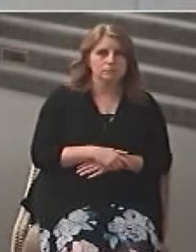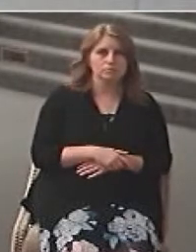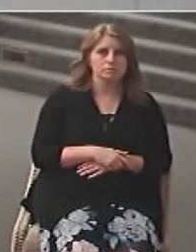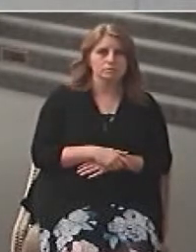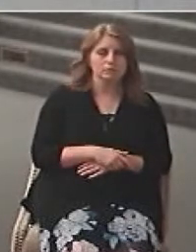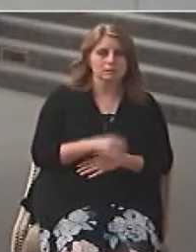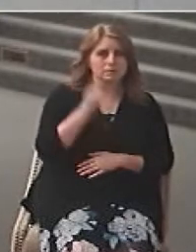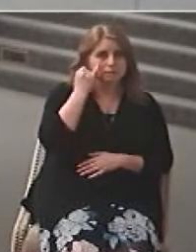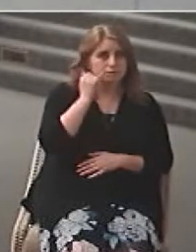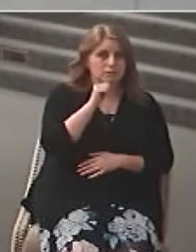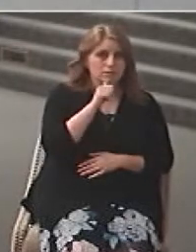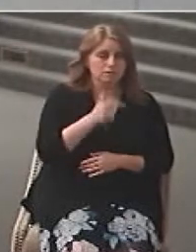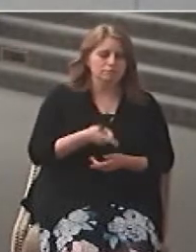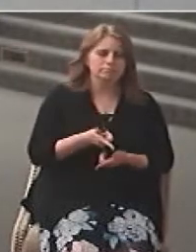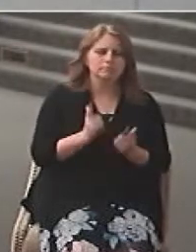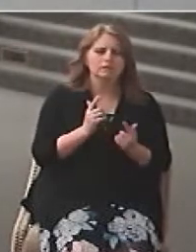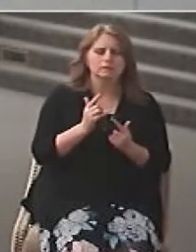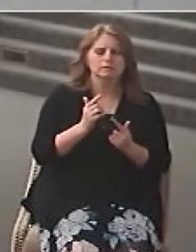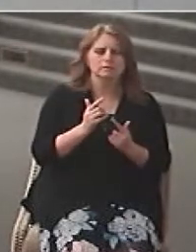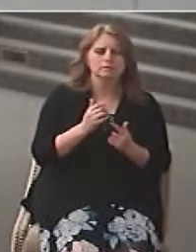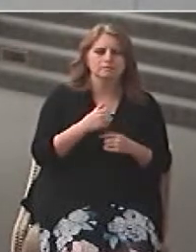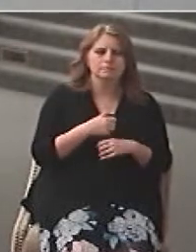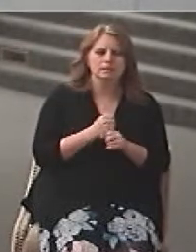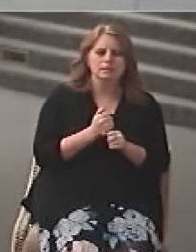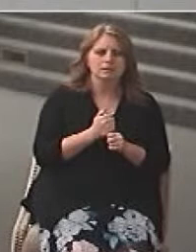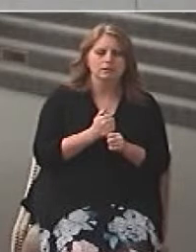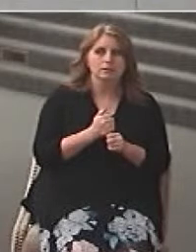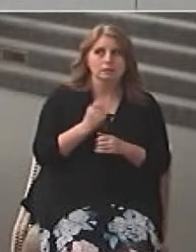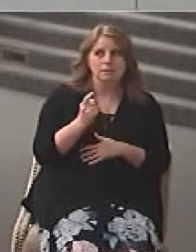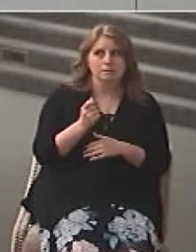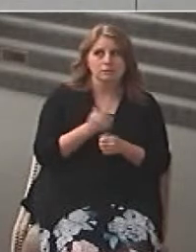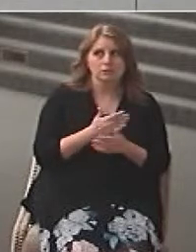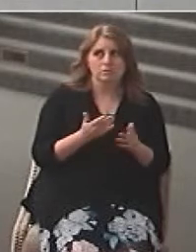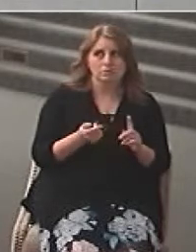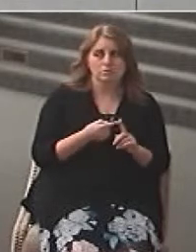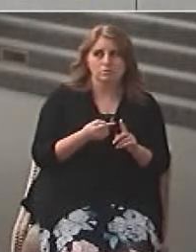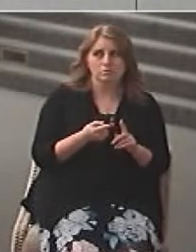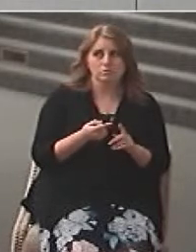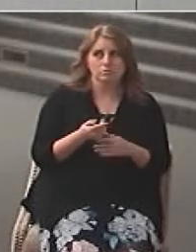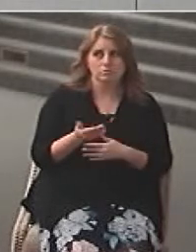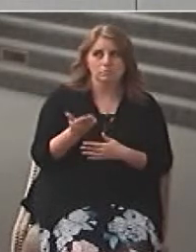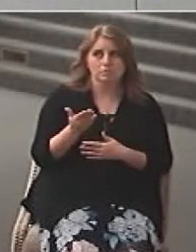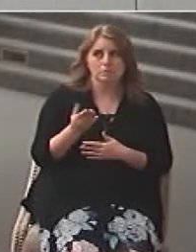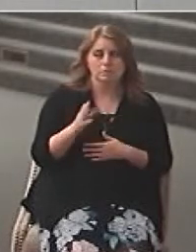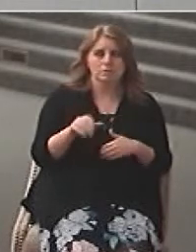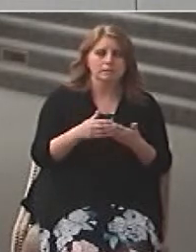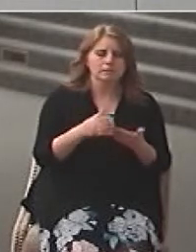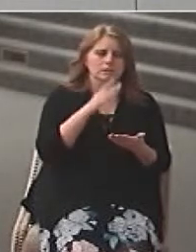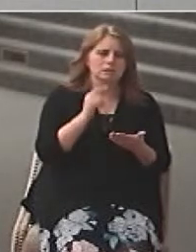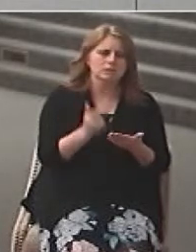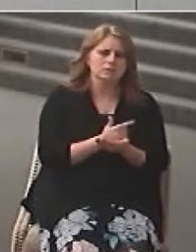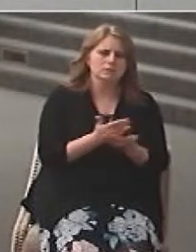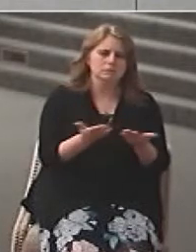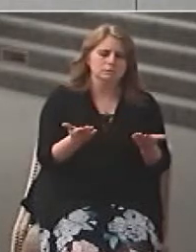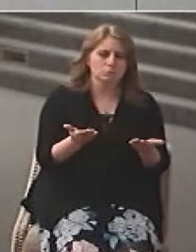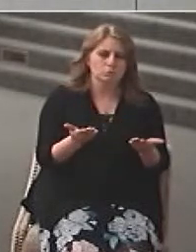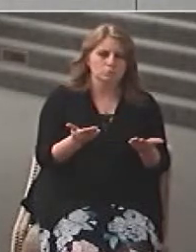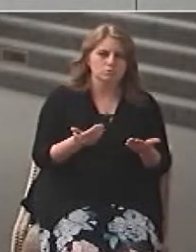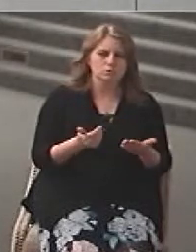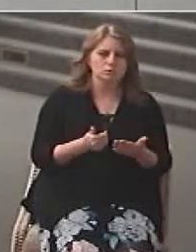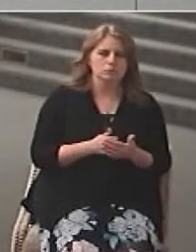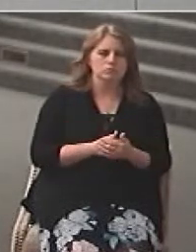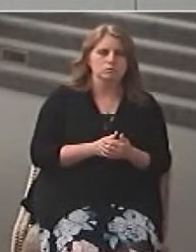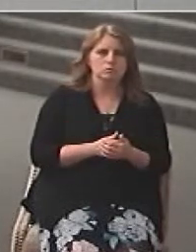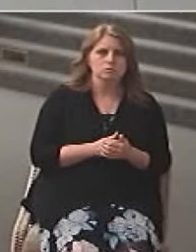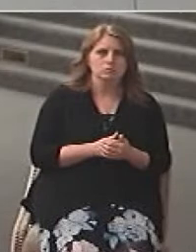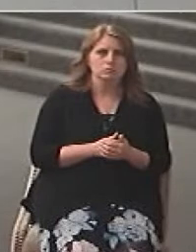If He's not, let's make Him everything to us so we can tell somebody about Christ. Give them the gospel. And